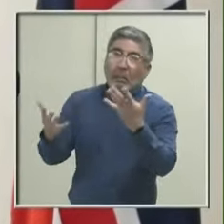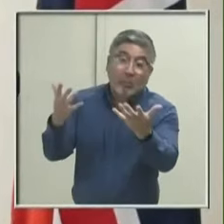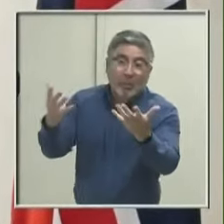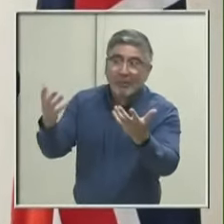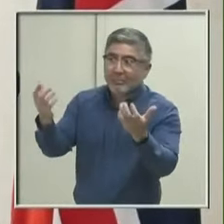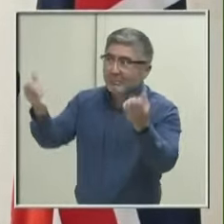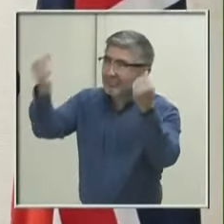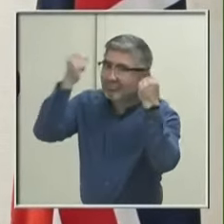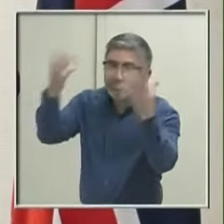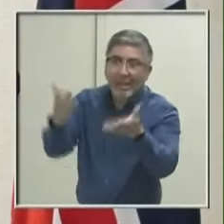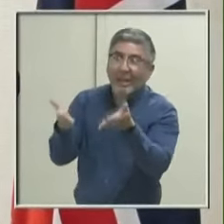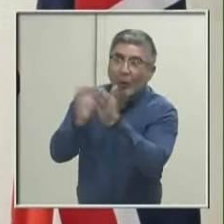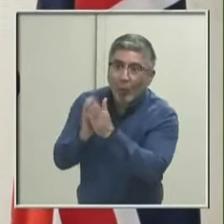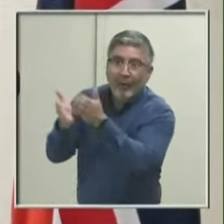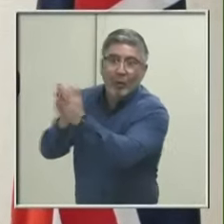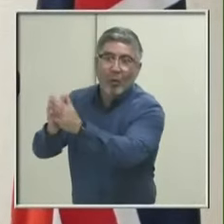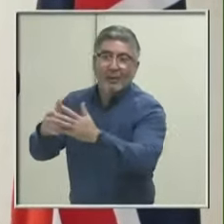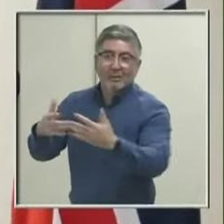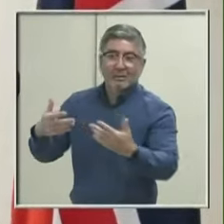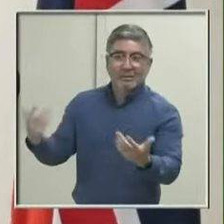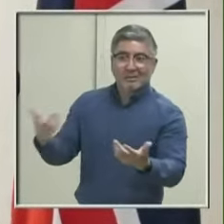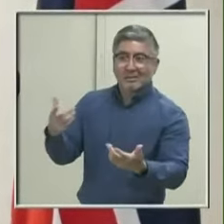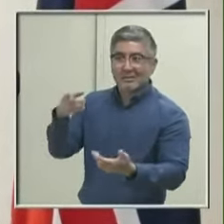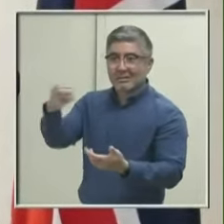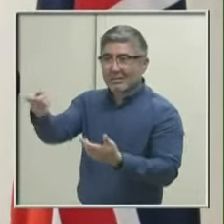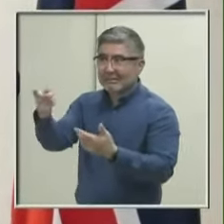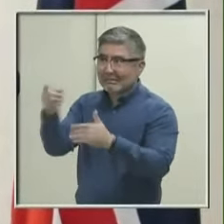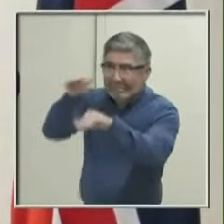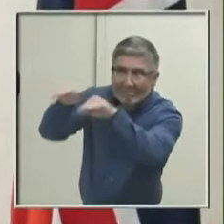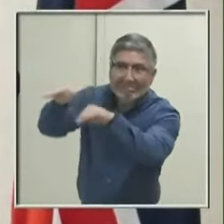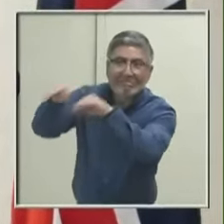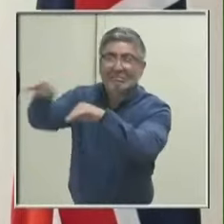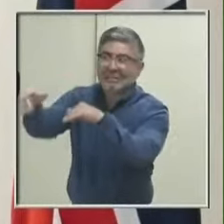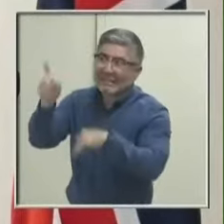and the breadth of the data being requested,